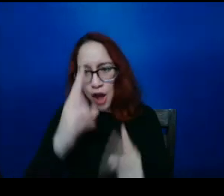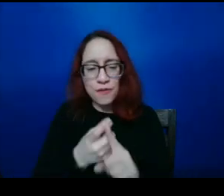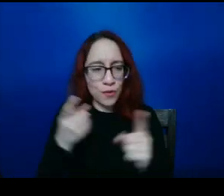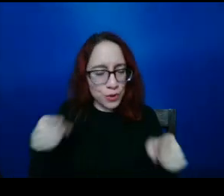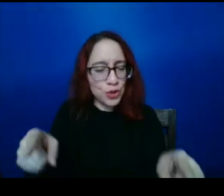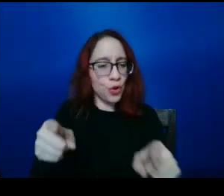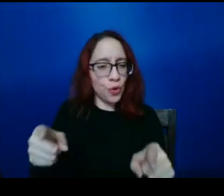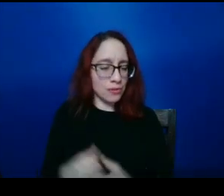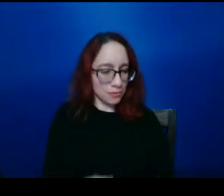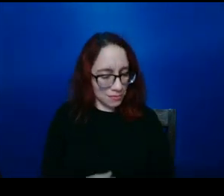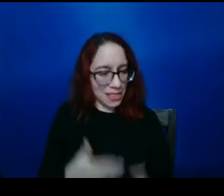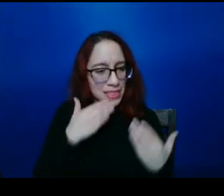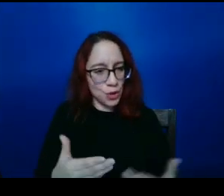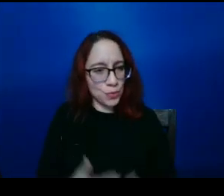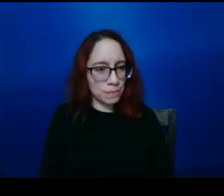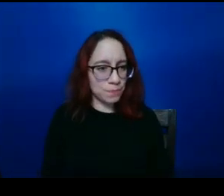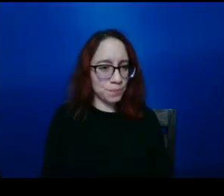y'all honor. Thank you.